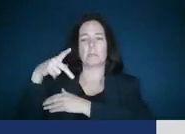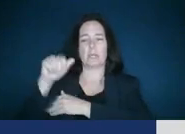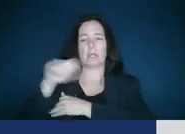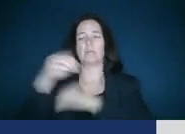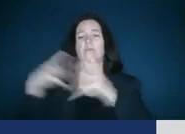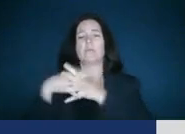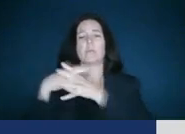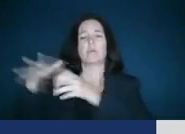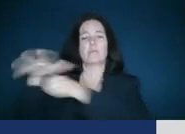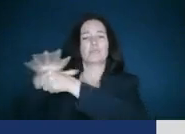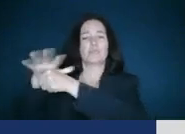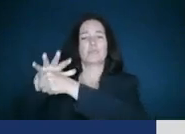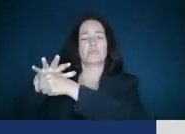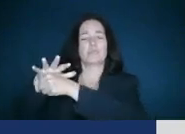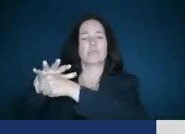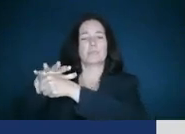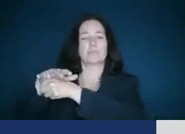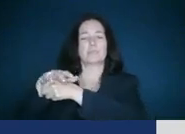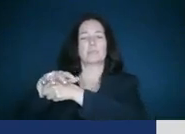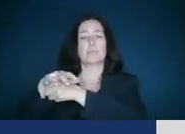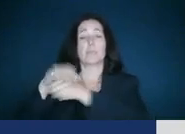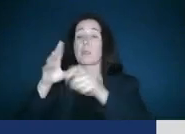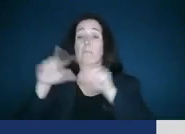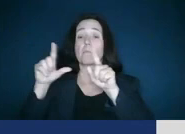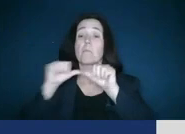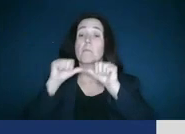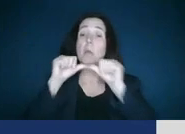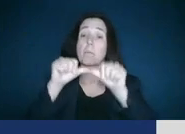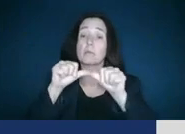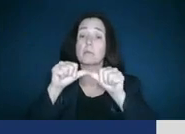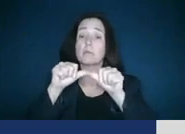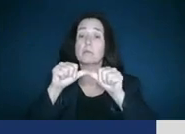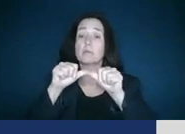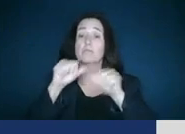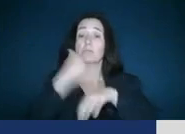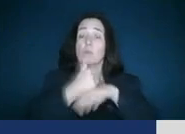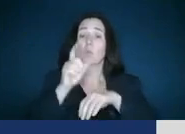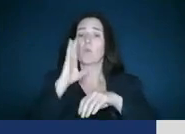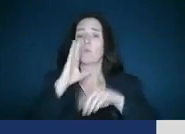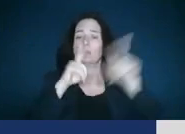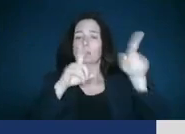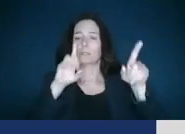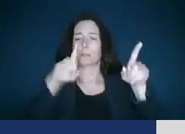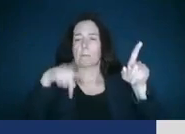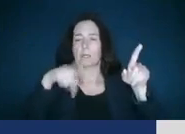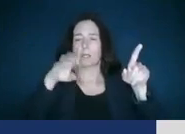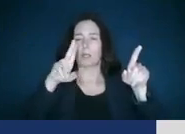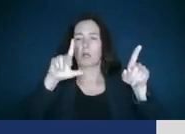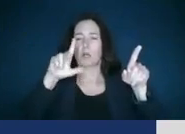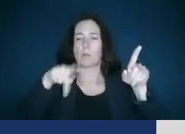stadium. Our permanent location, however, is in the DP Culp Student Center on the 3rd